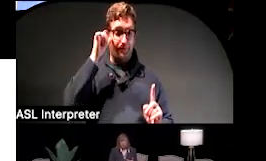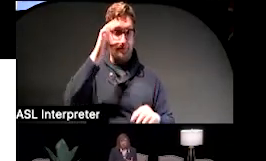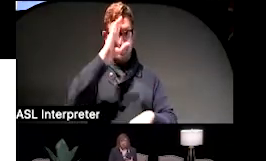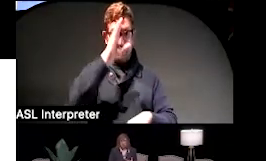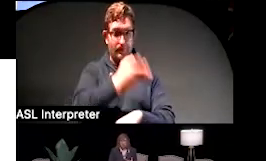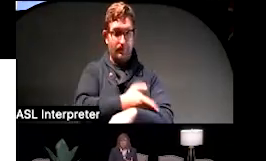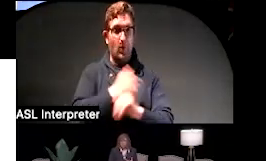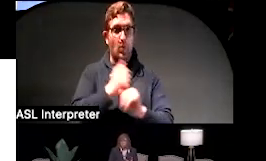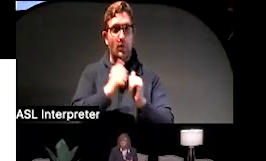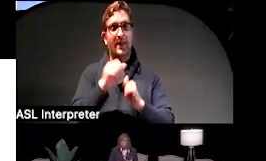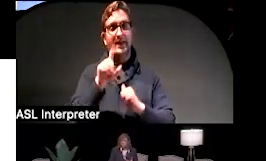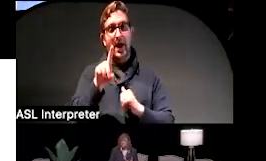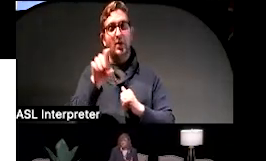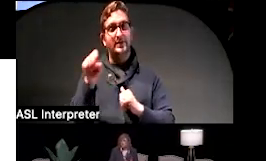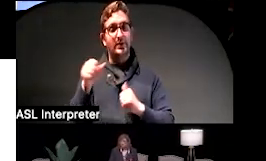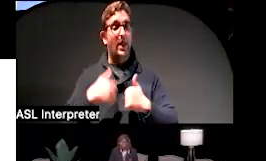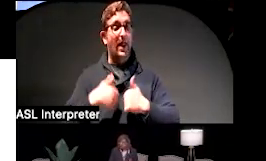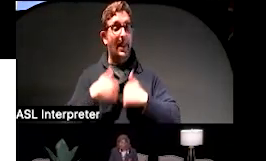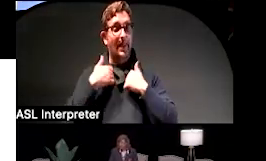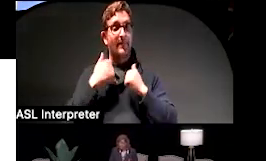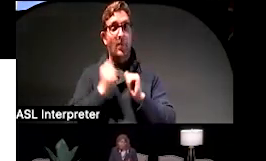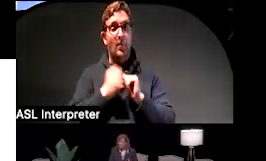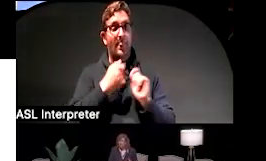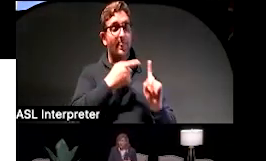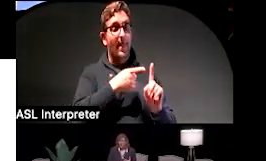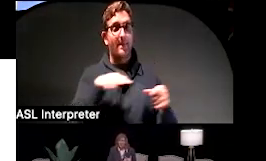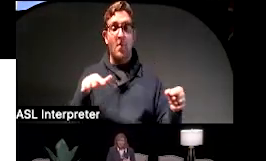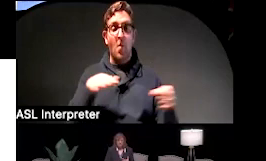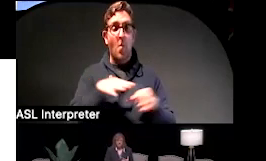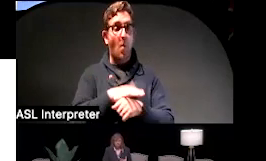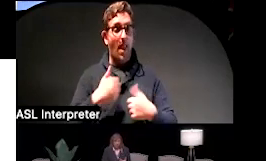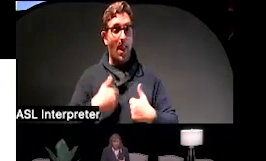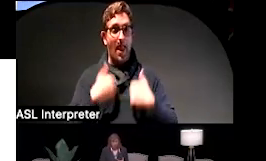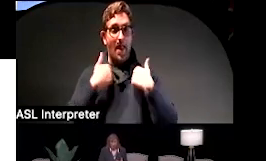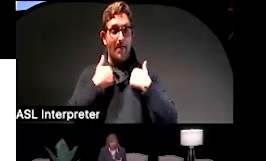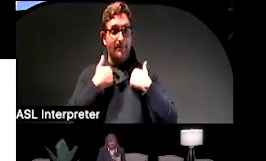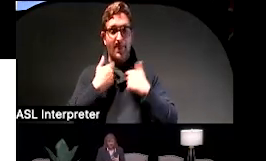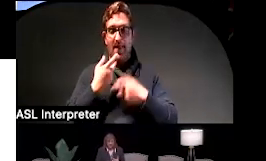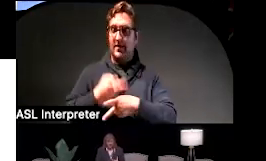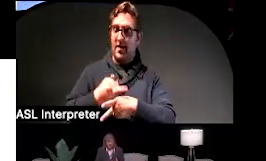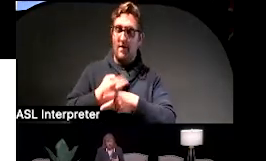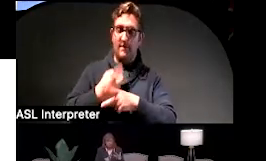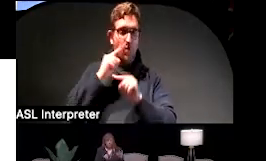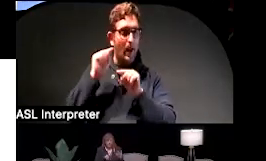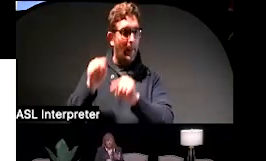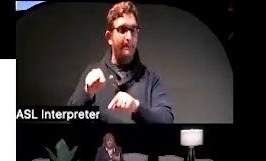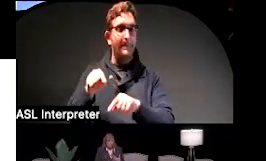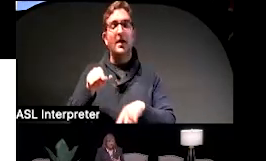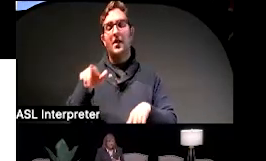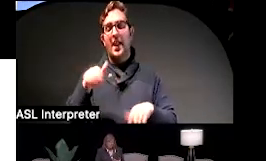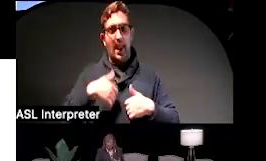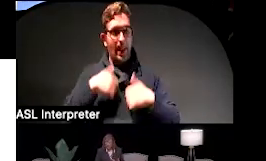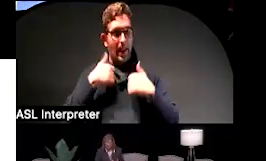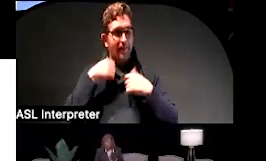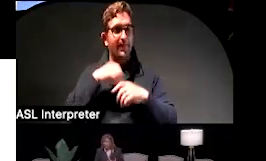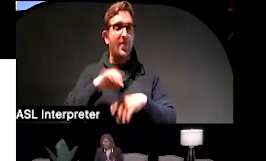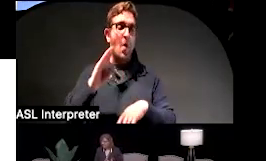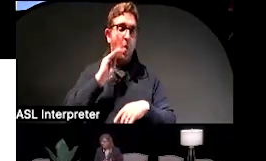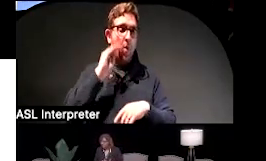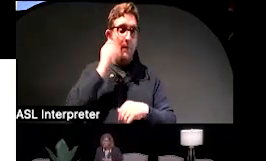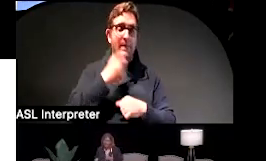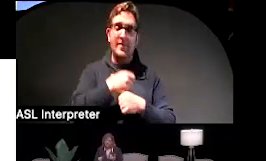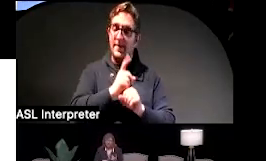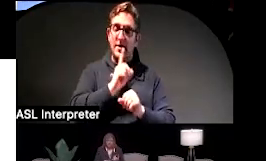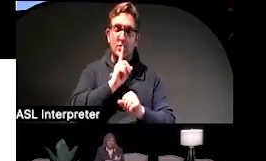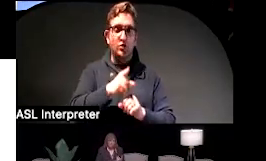Down syndrome has lived with them their entire lives. They have cared for him. He lives in their home. They make sure he goes